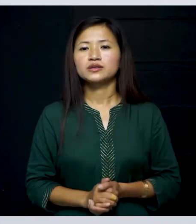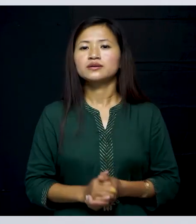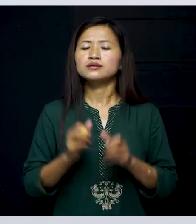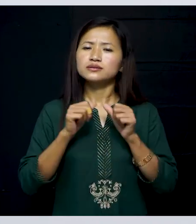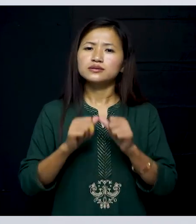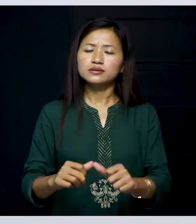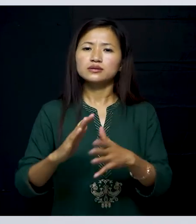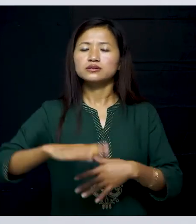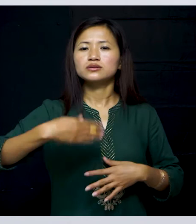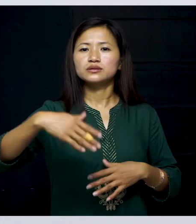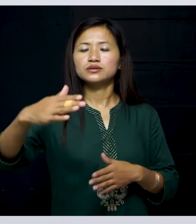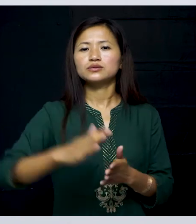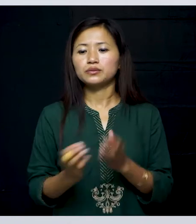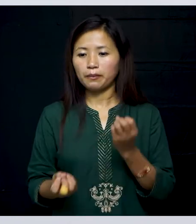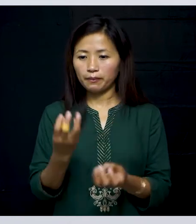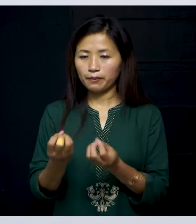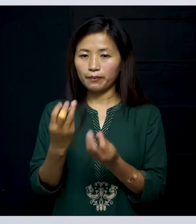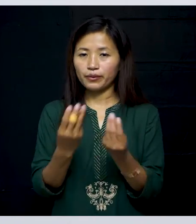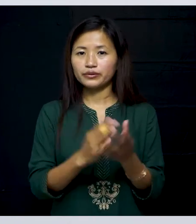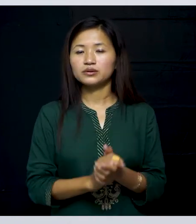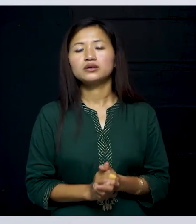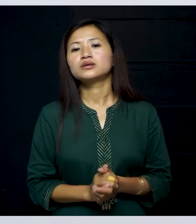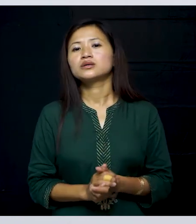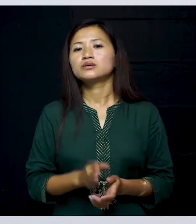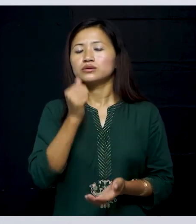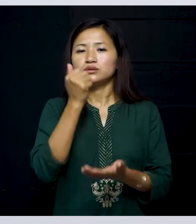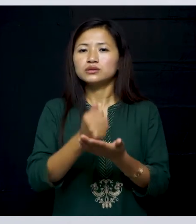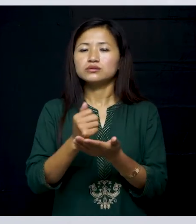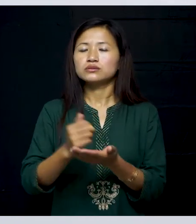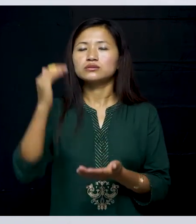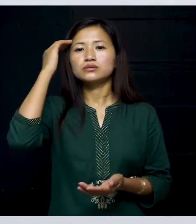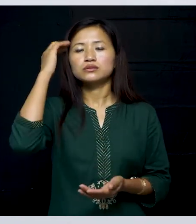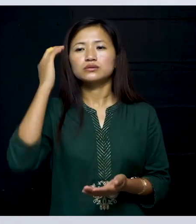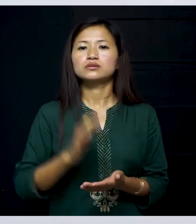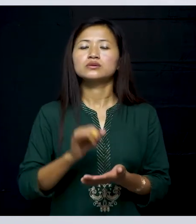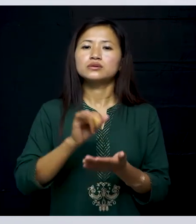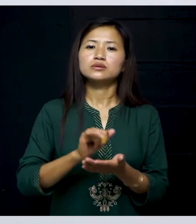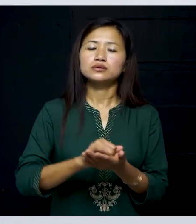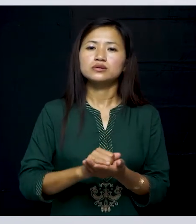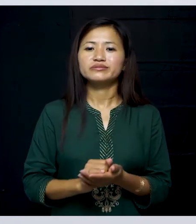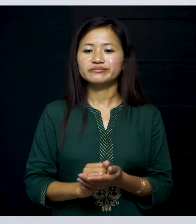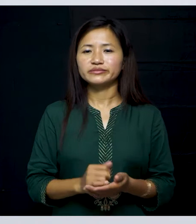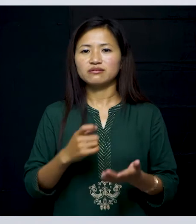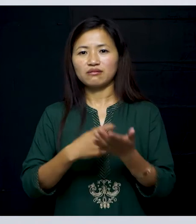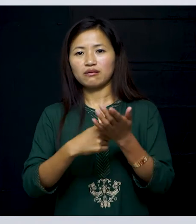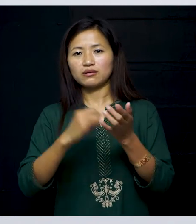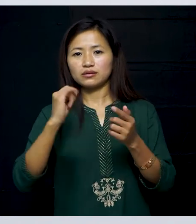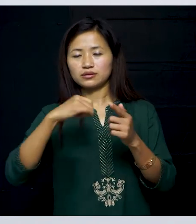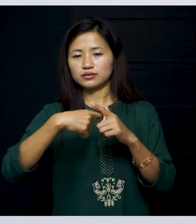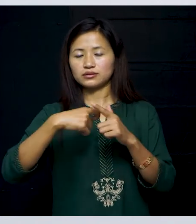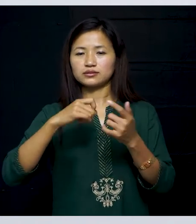still continue to burn. And so in this kind of things, we should know that it's very risky for us, it's